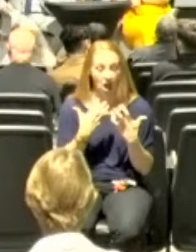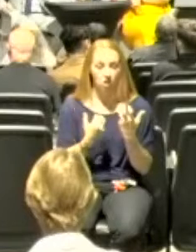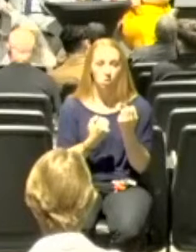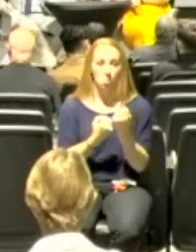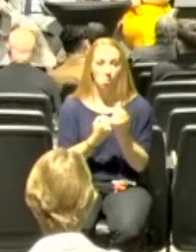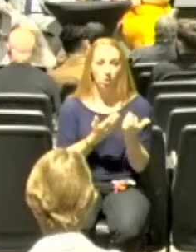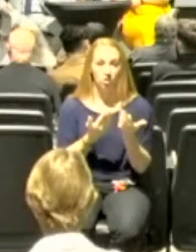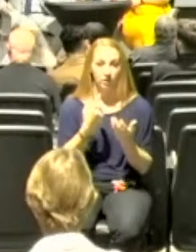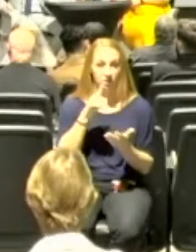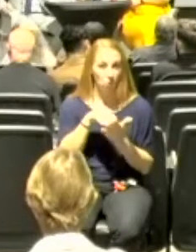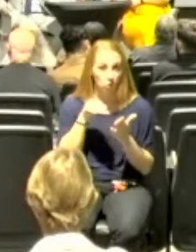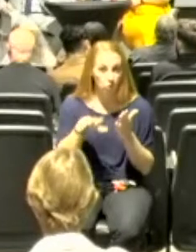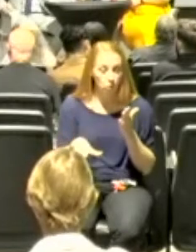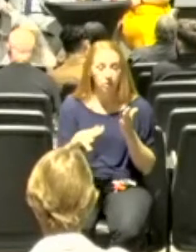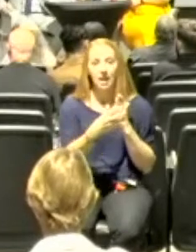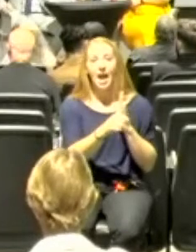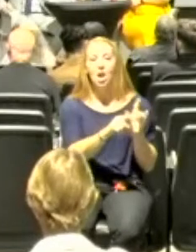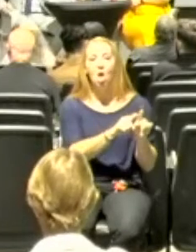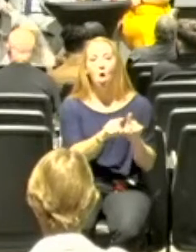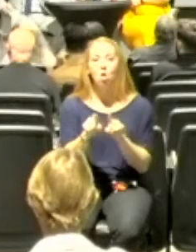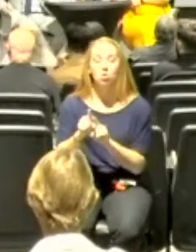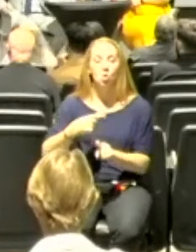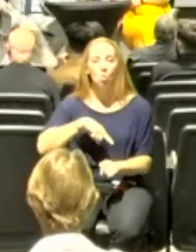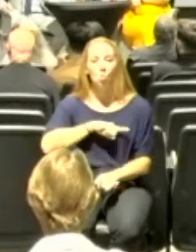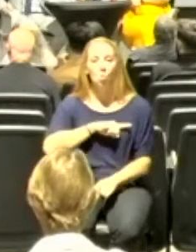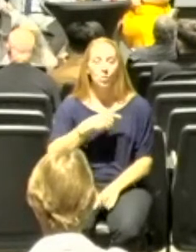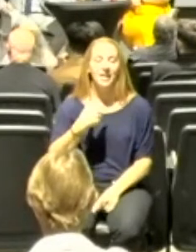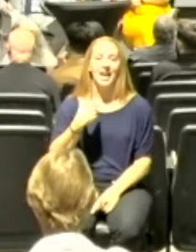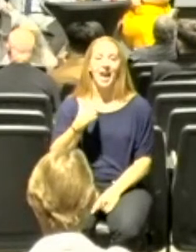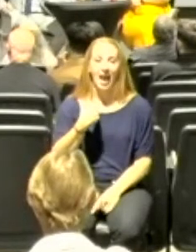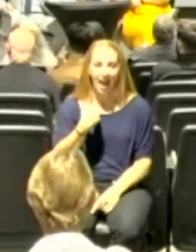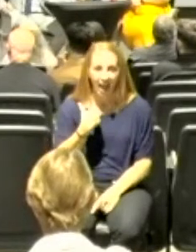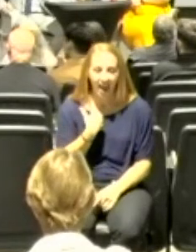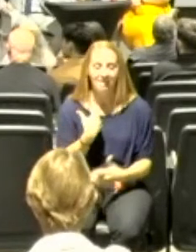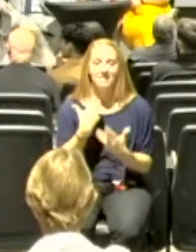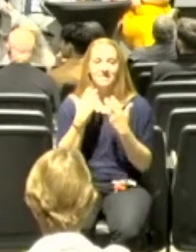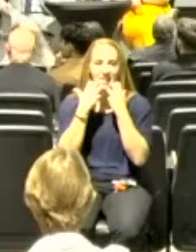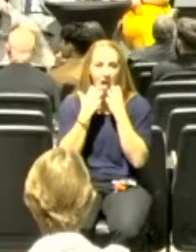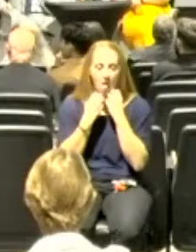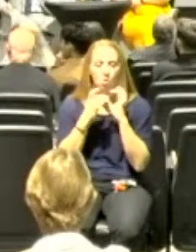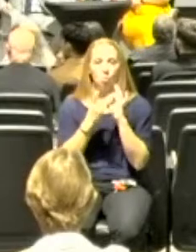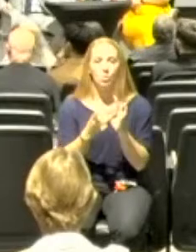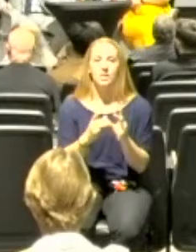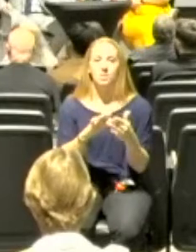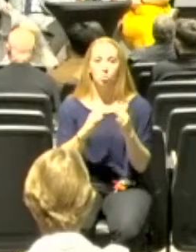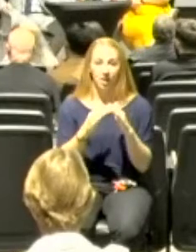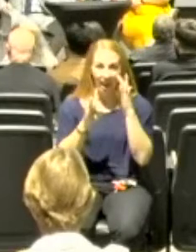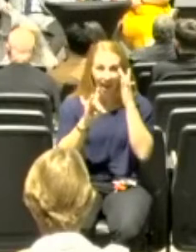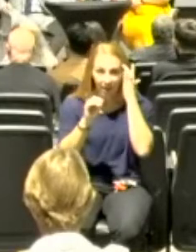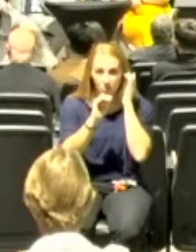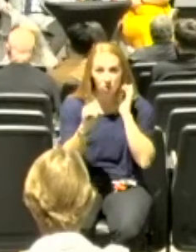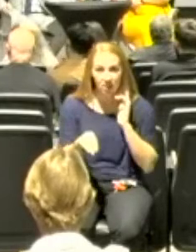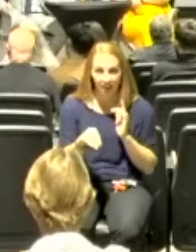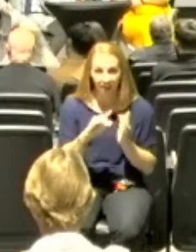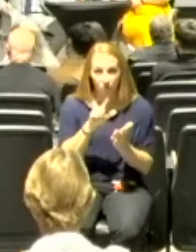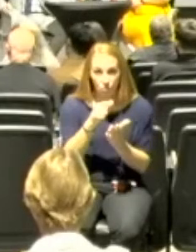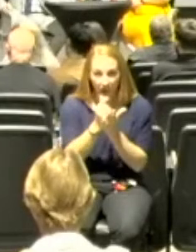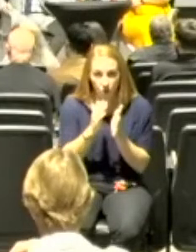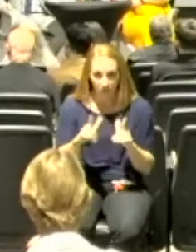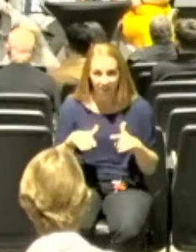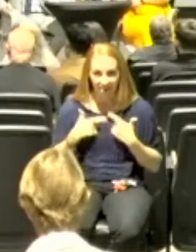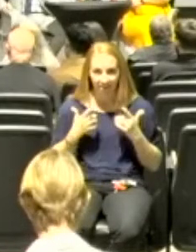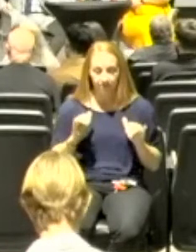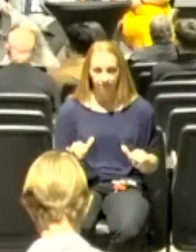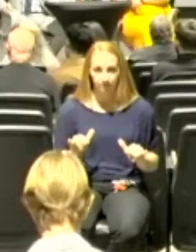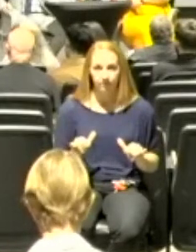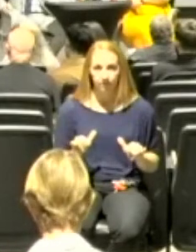our students. And also we have a value proposition in this community. 80% of our graduates live in this